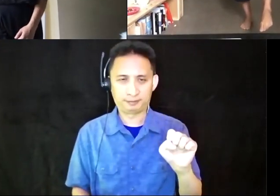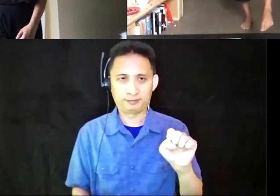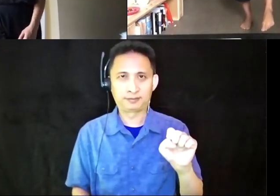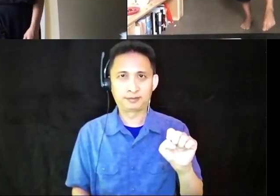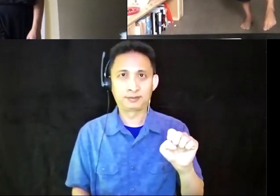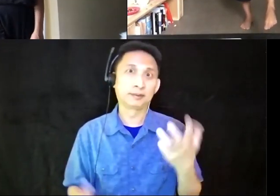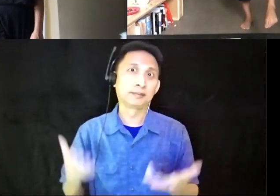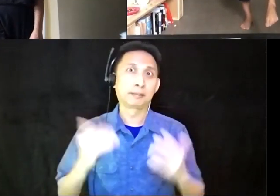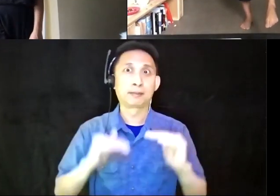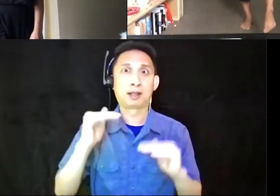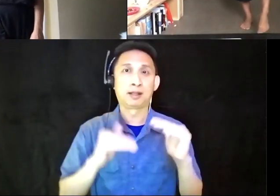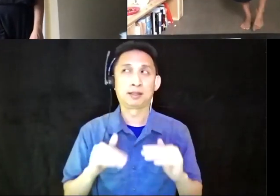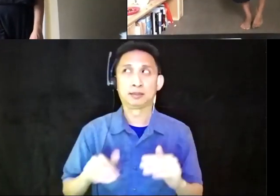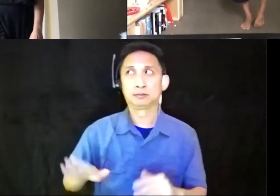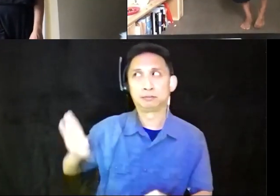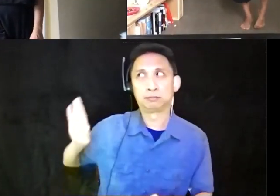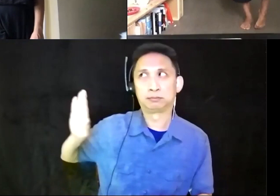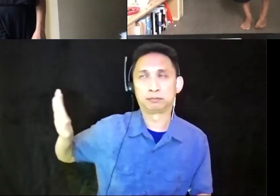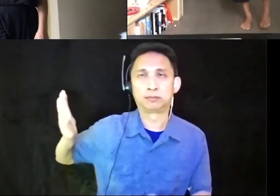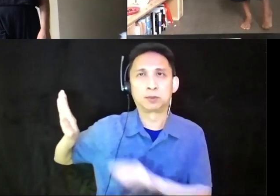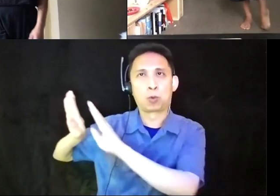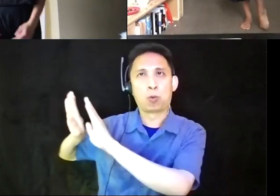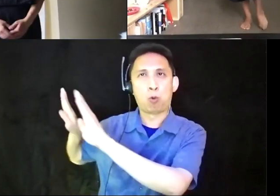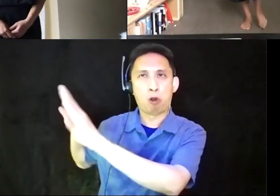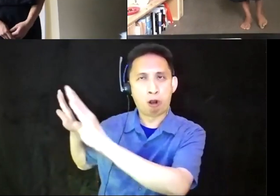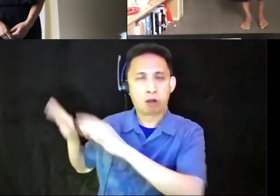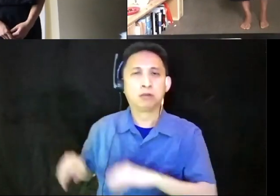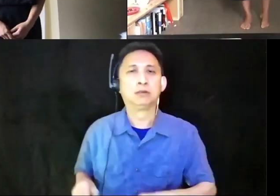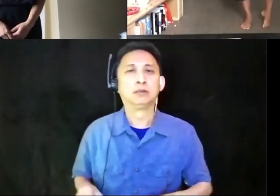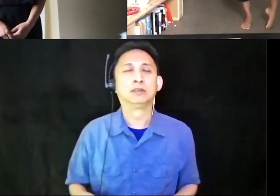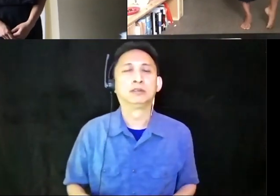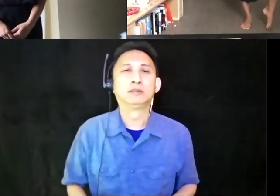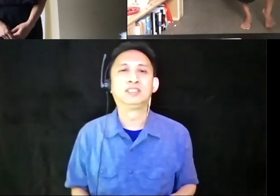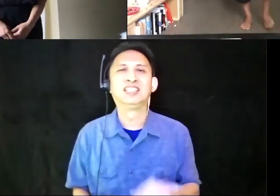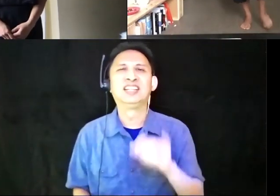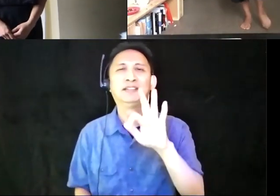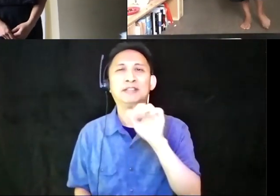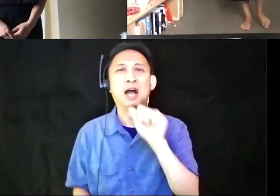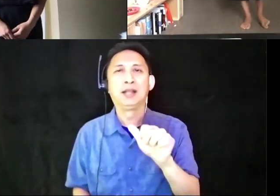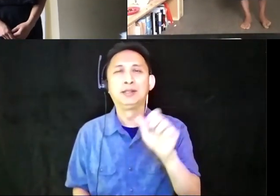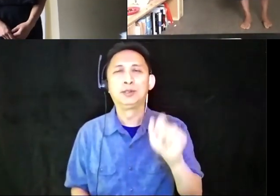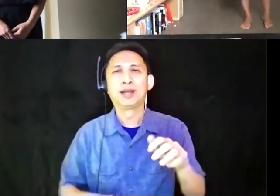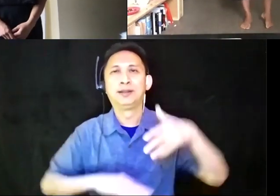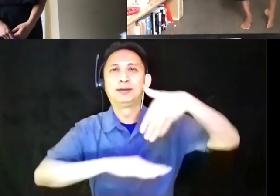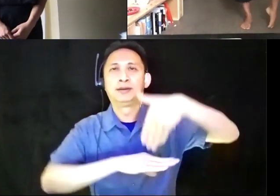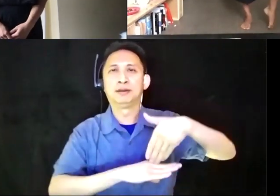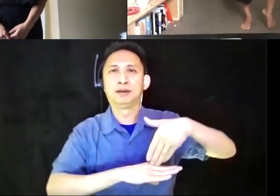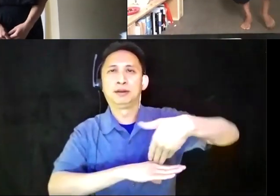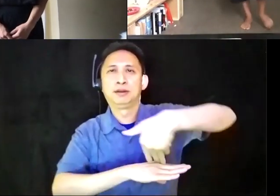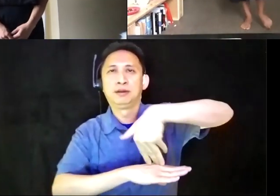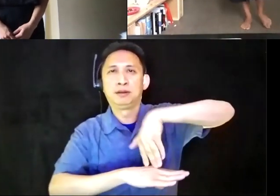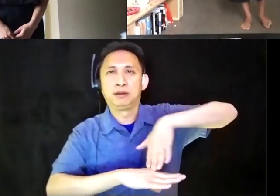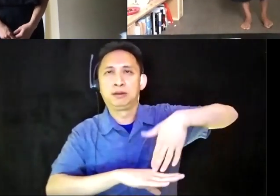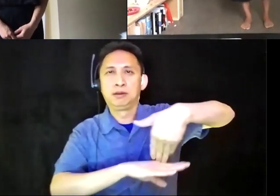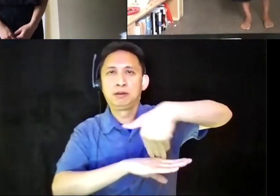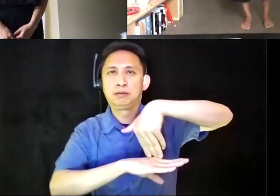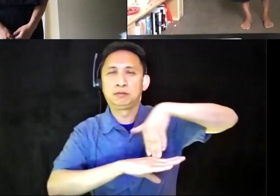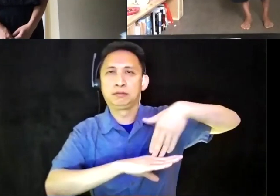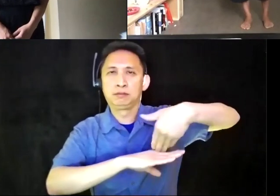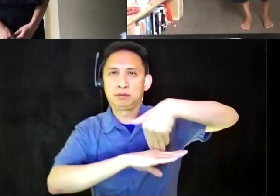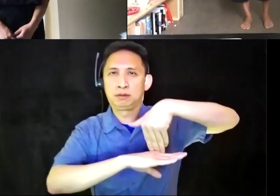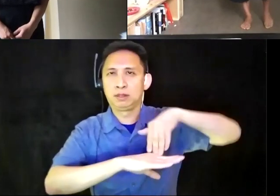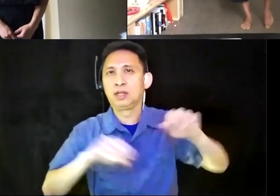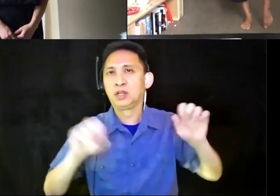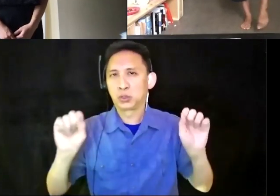a wall. If that's not available, you can rotate the ankles on the floor. But if